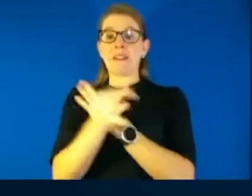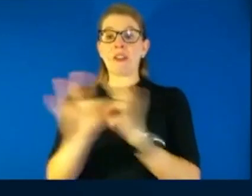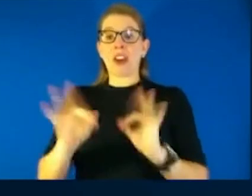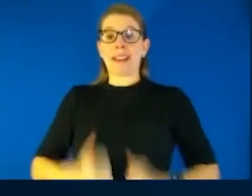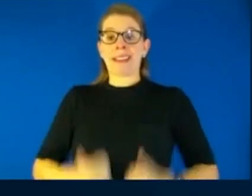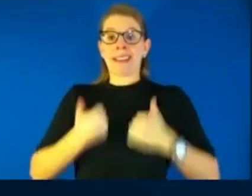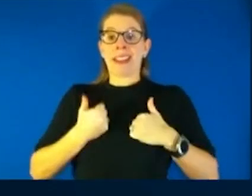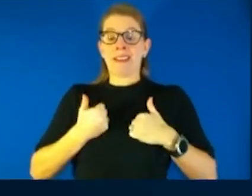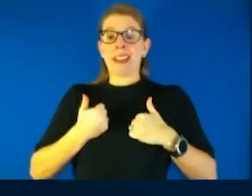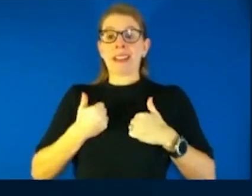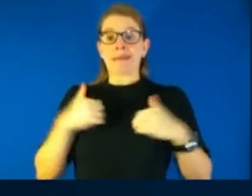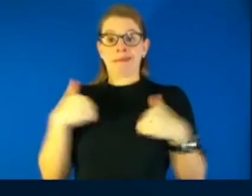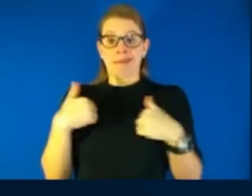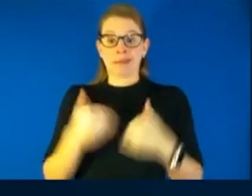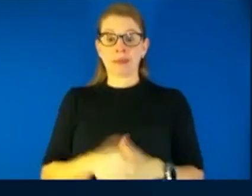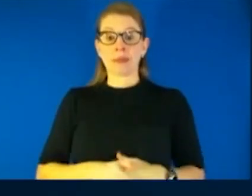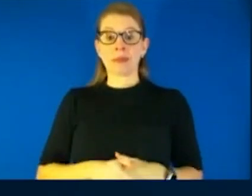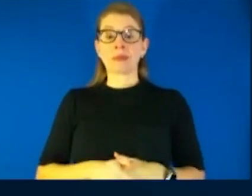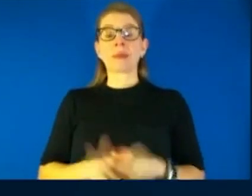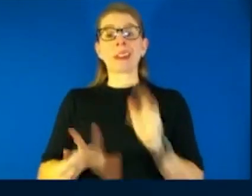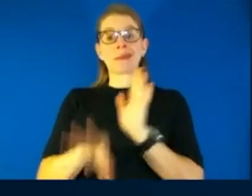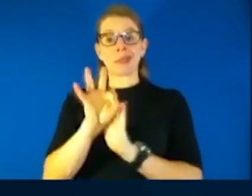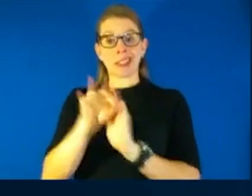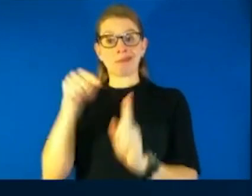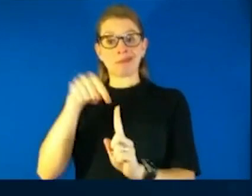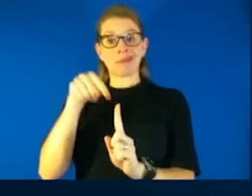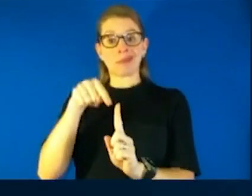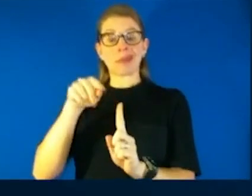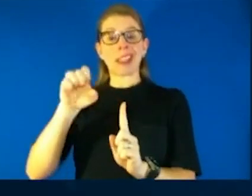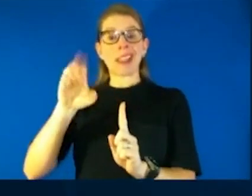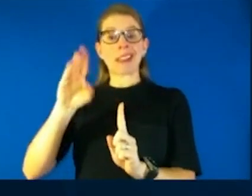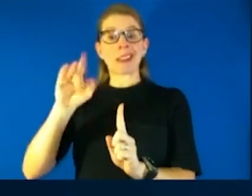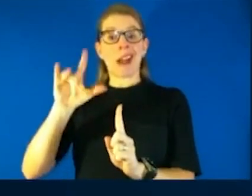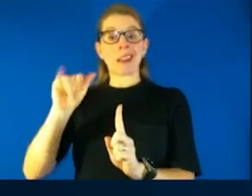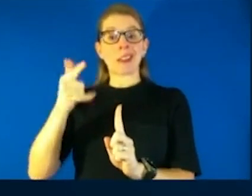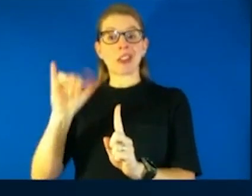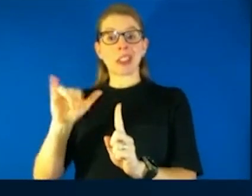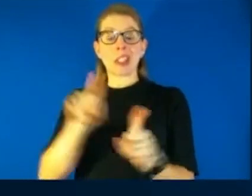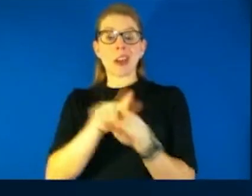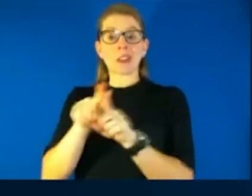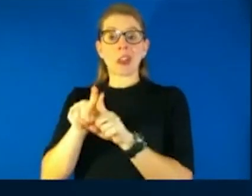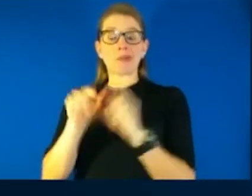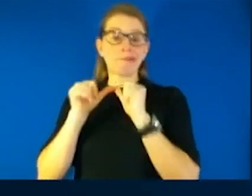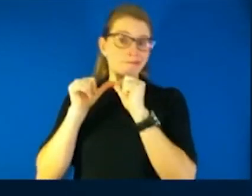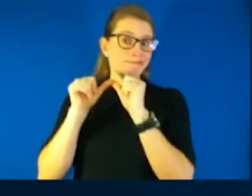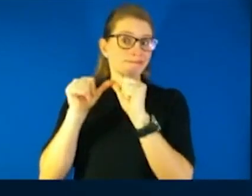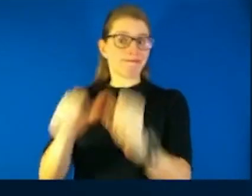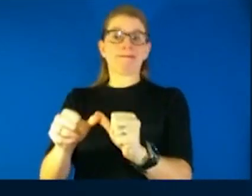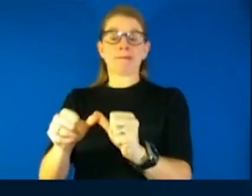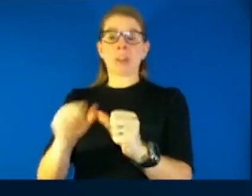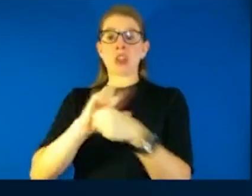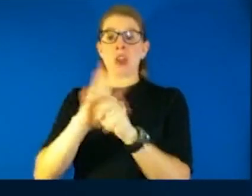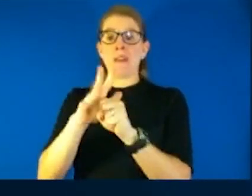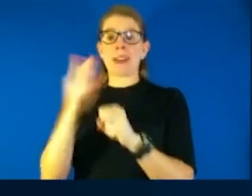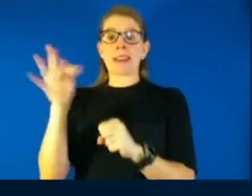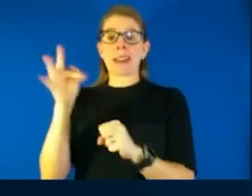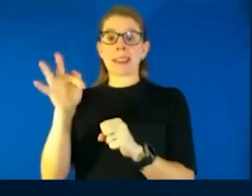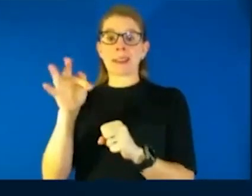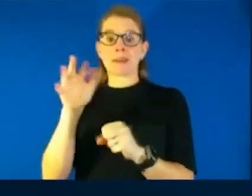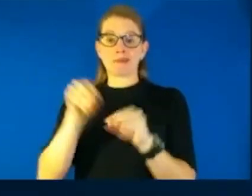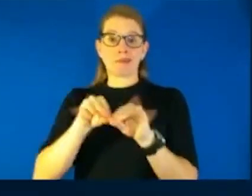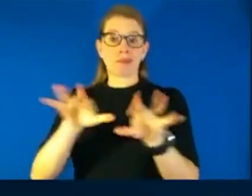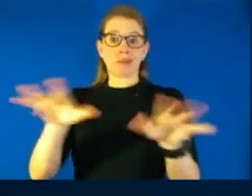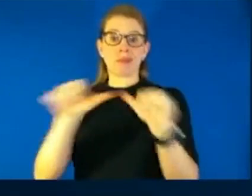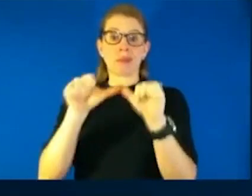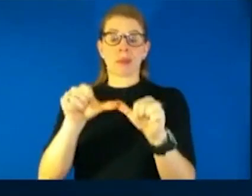have implications for the ecology and the long-term persistence of COVID-19. So we want to bring in our guest